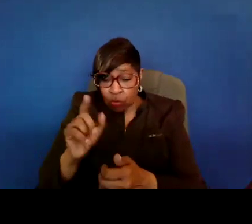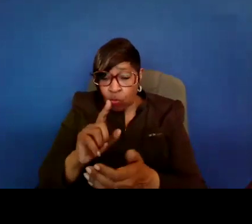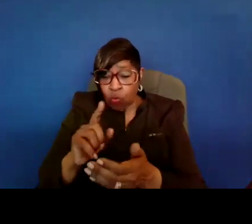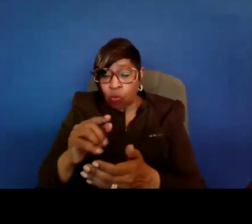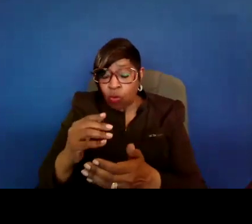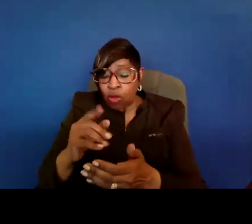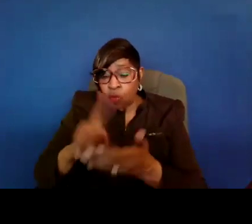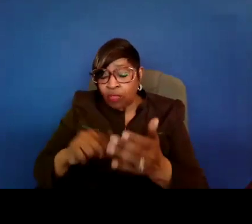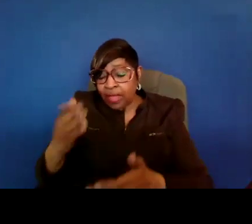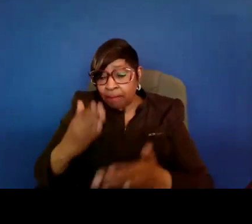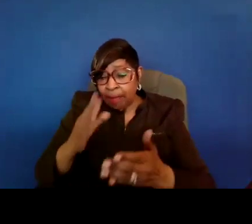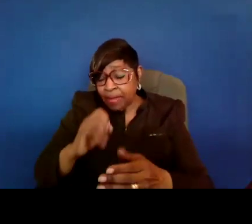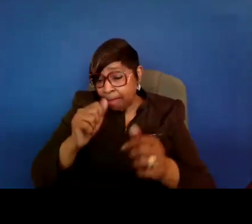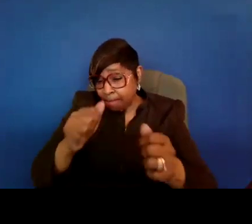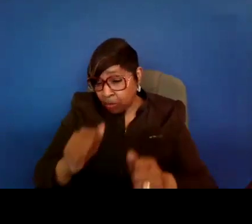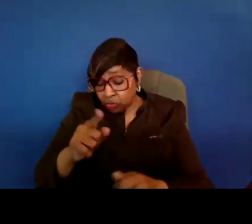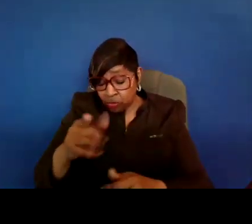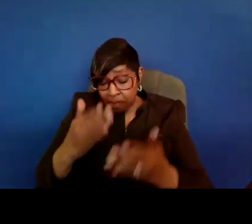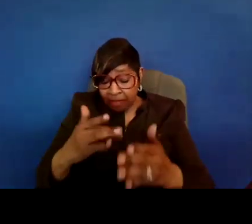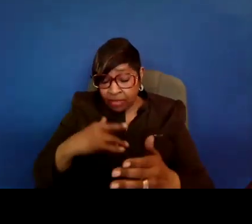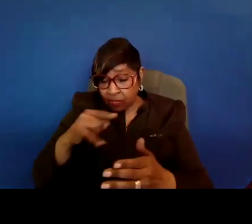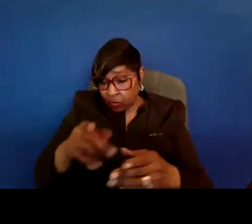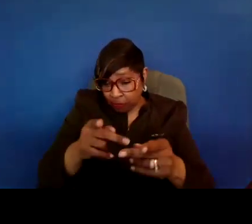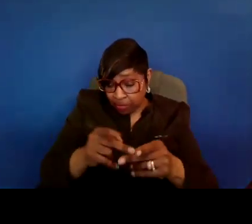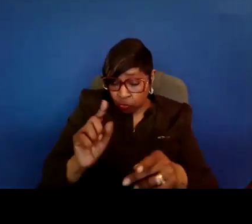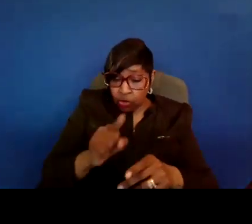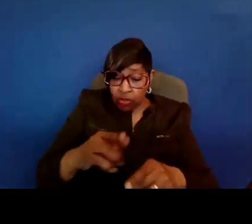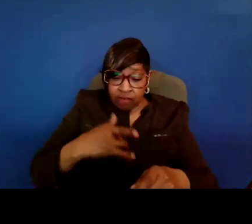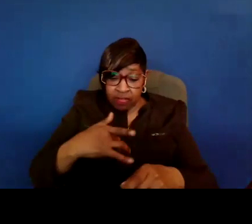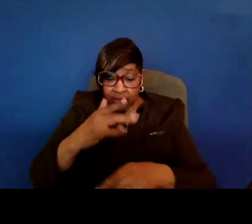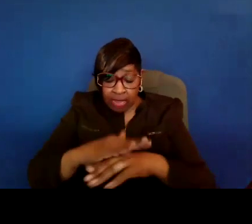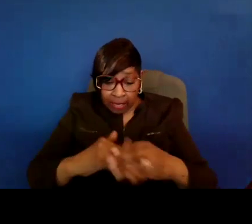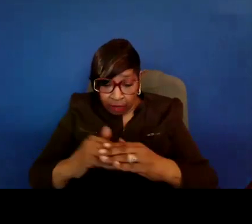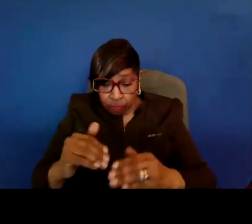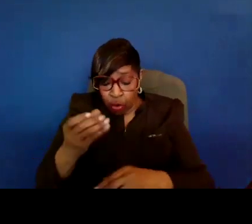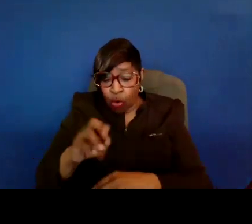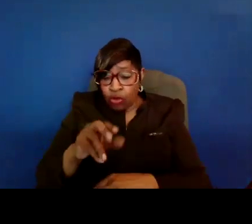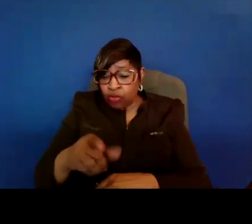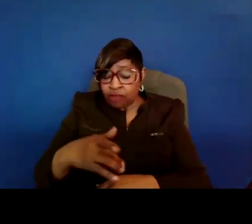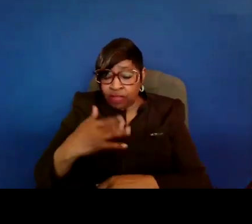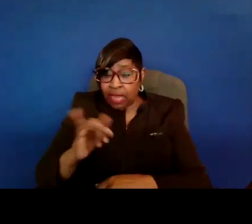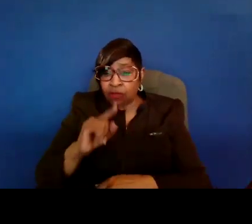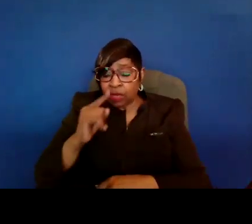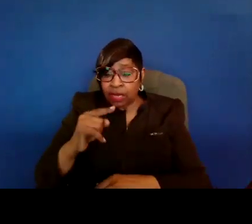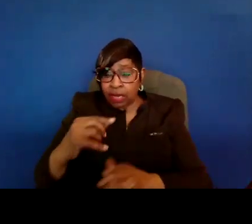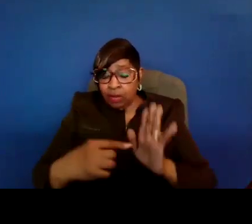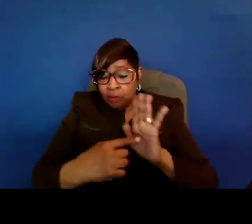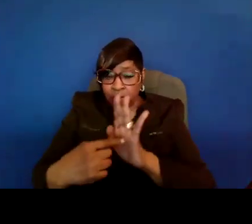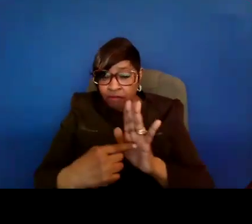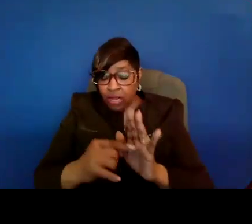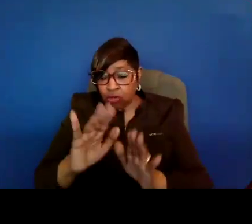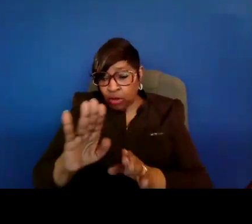And you might find those niches that you feel comfortable in, or, that you feel like really reflects your business and